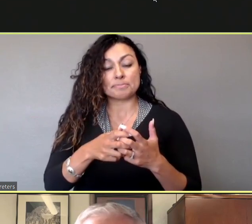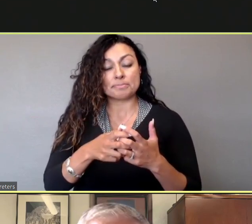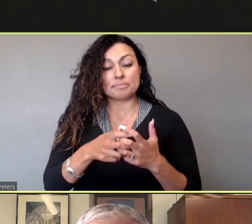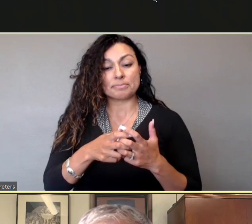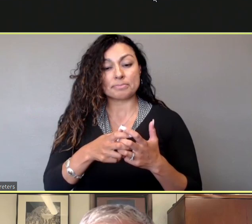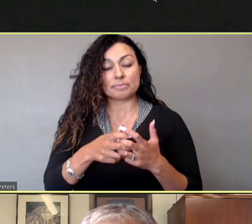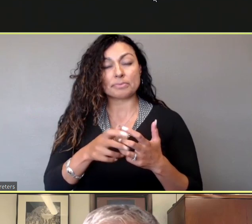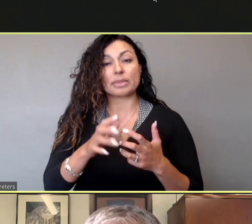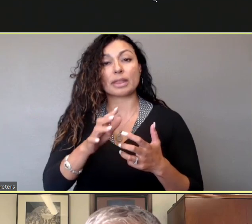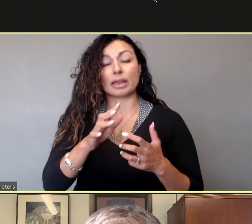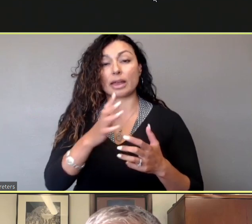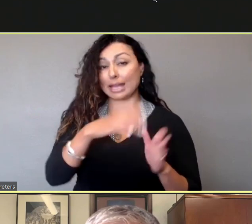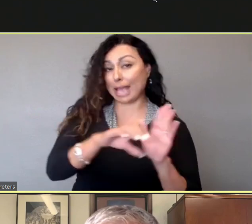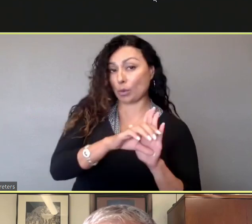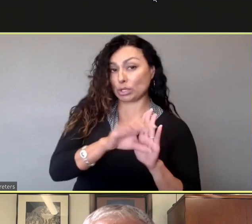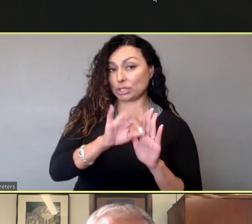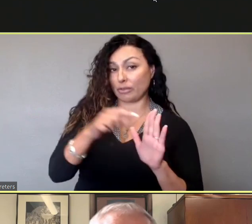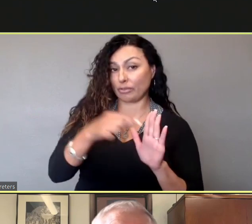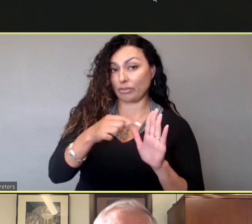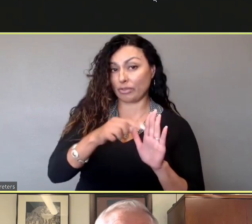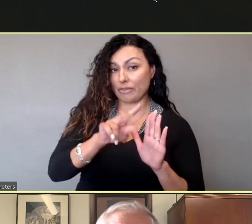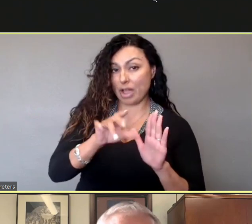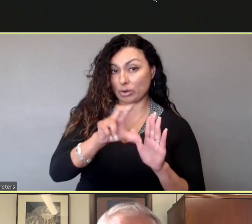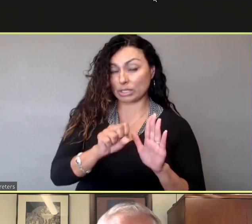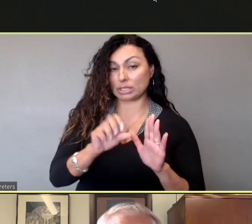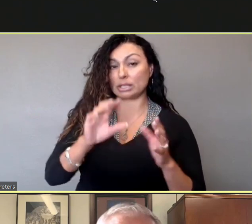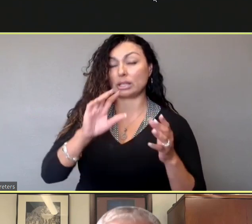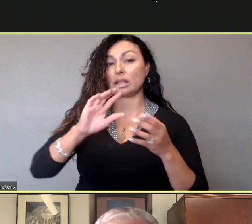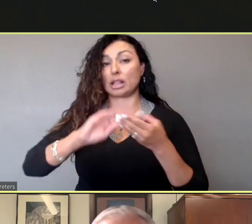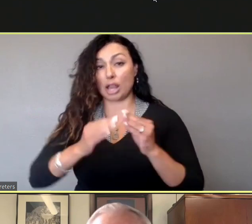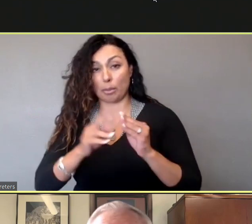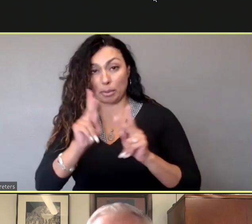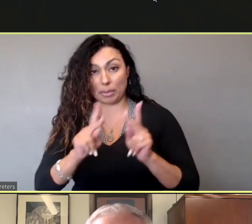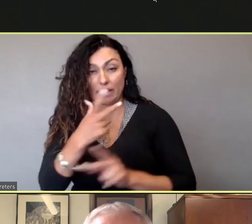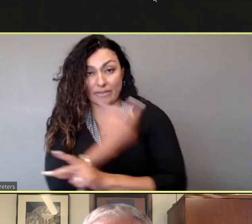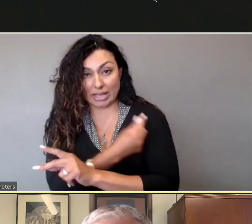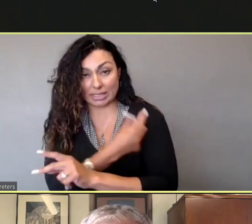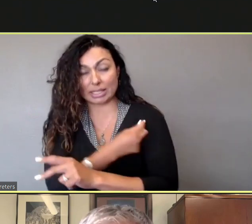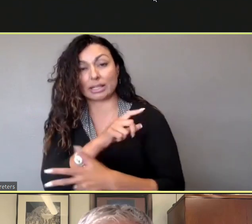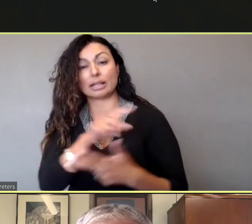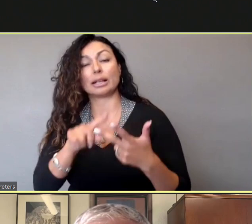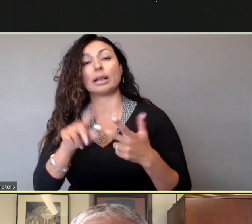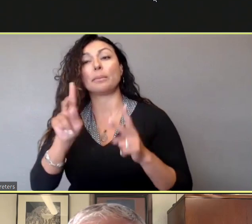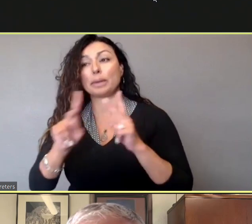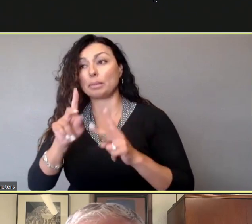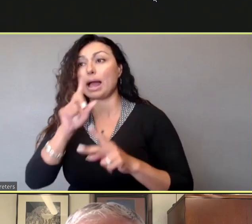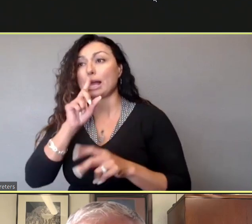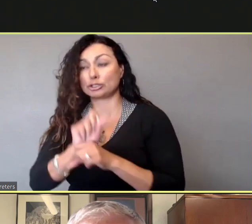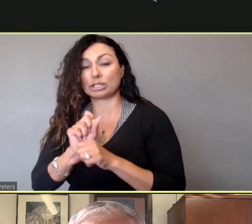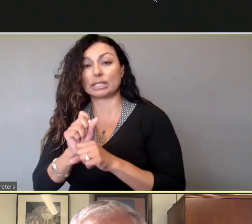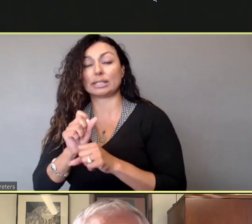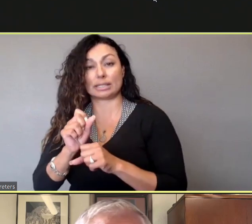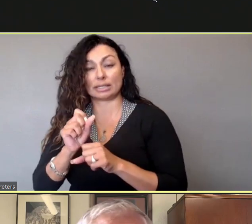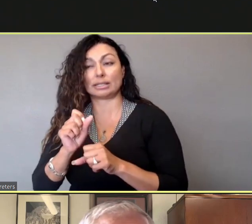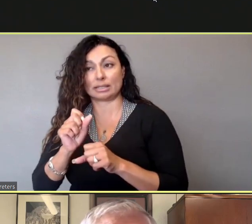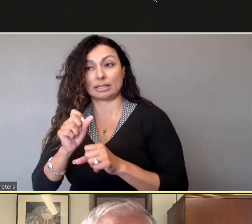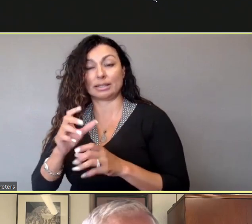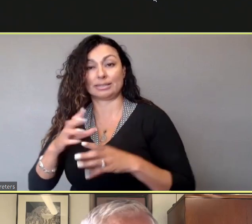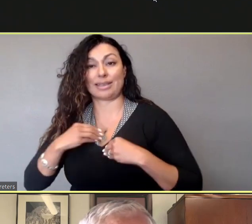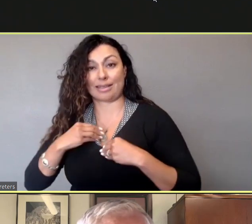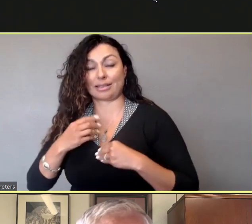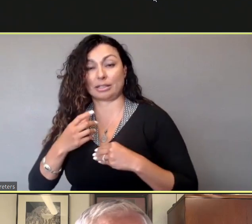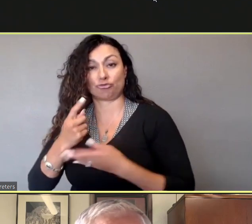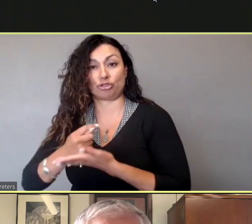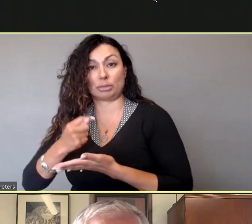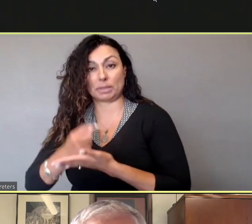the characteristics of the virus, the number of people vaccinated, and people actually taking treatment has really, really